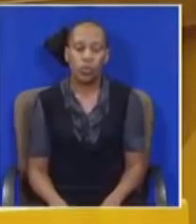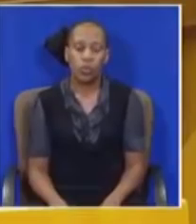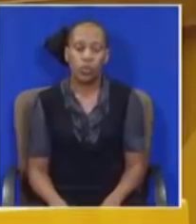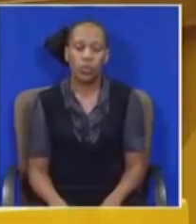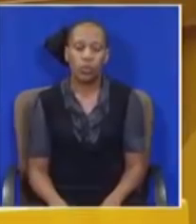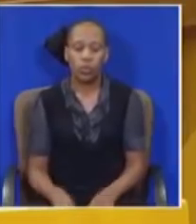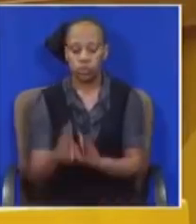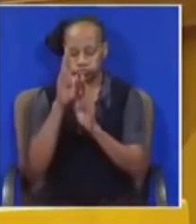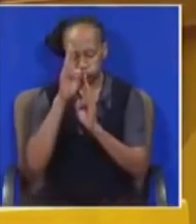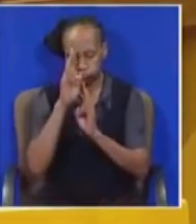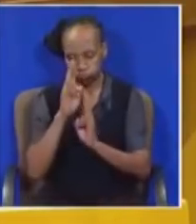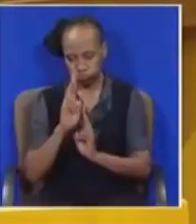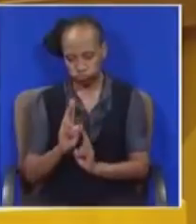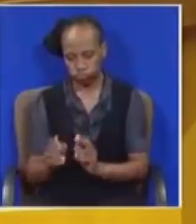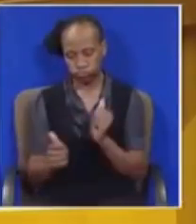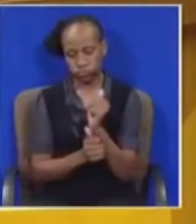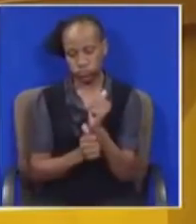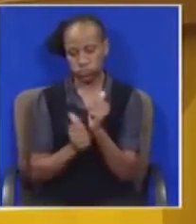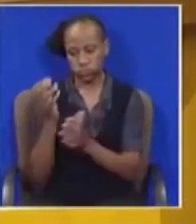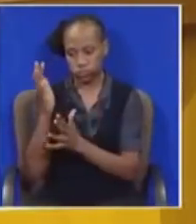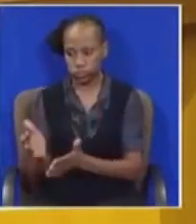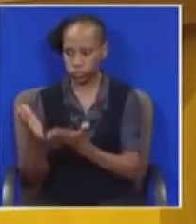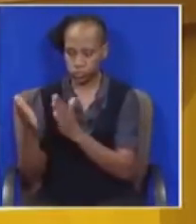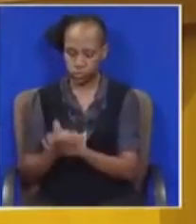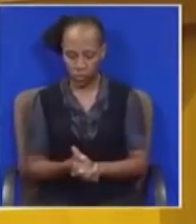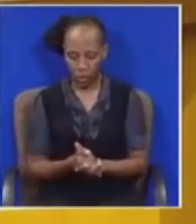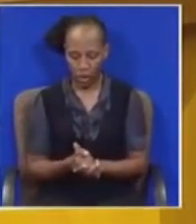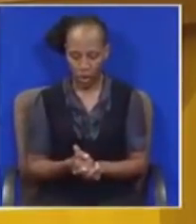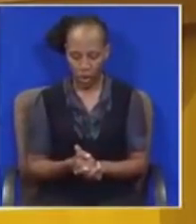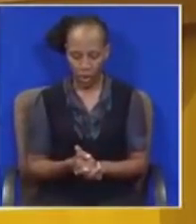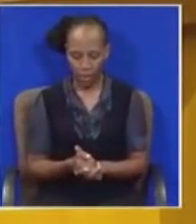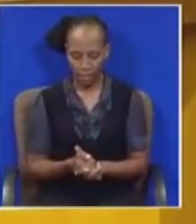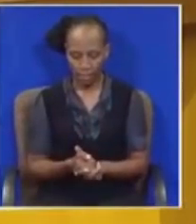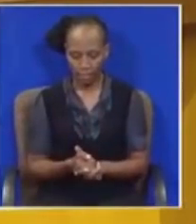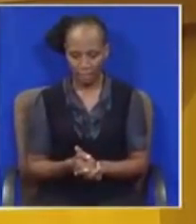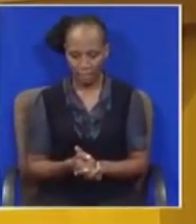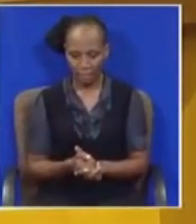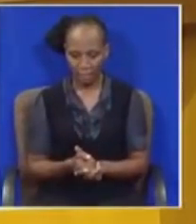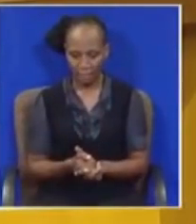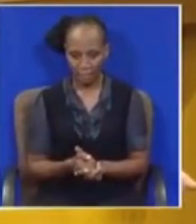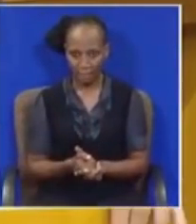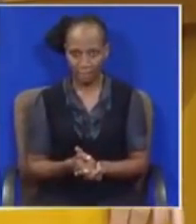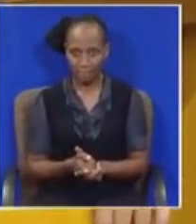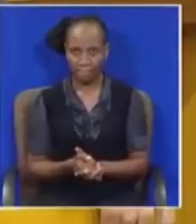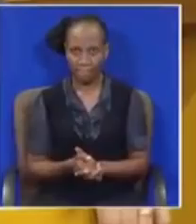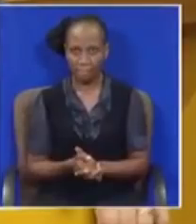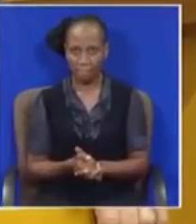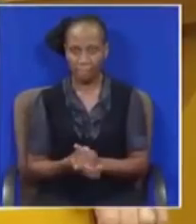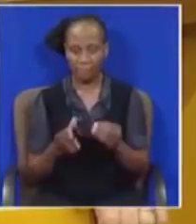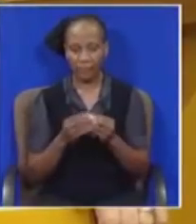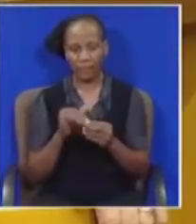Agbare adjunct speaker, it is quite clear the Honourable Imam did not put on his red